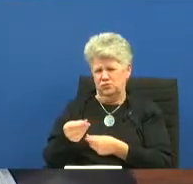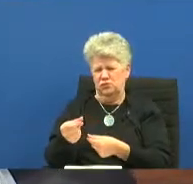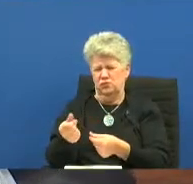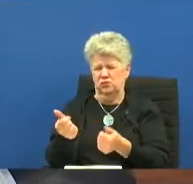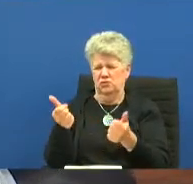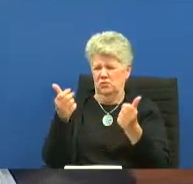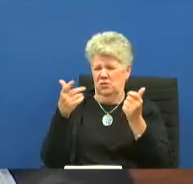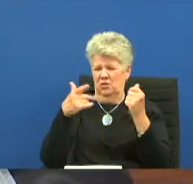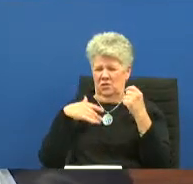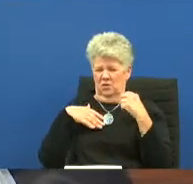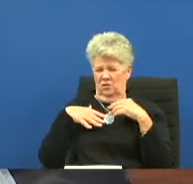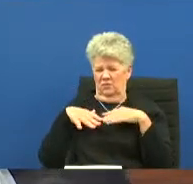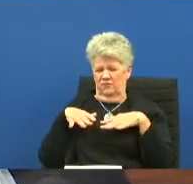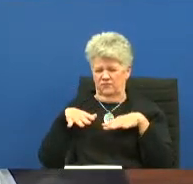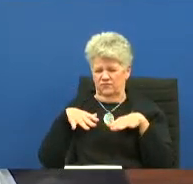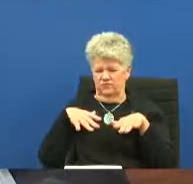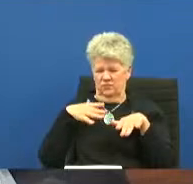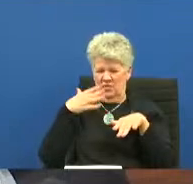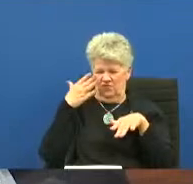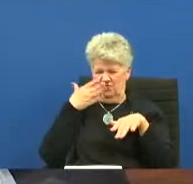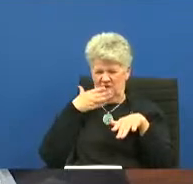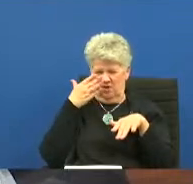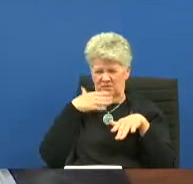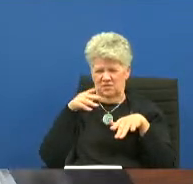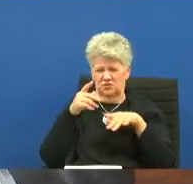front's taken off, the requirements where the front